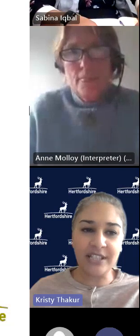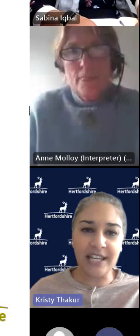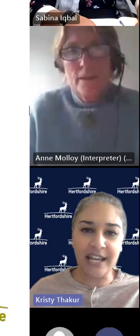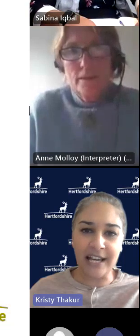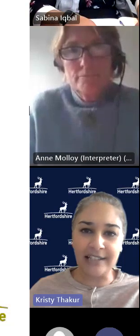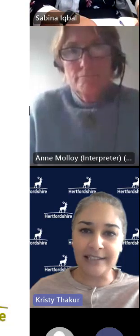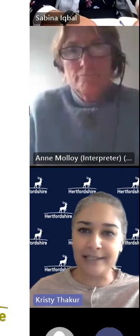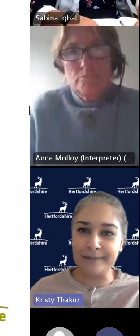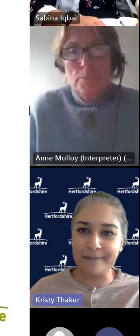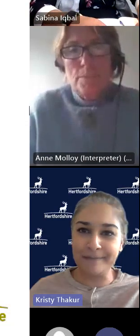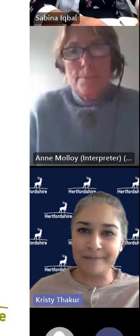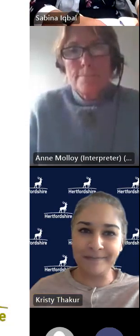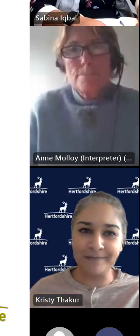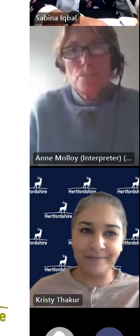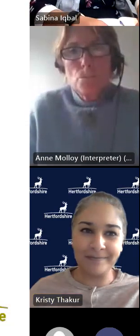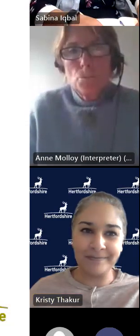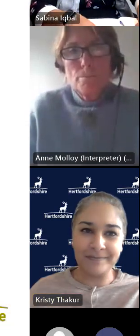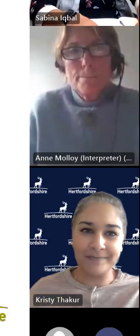Can't see any hands.